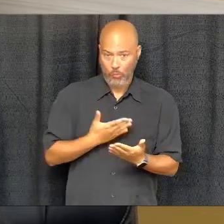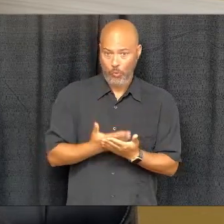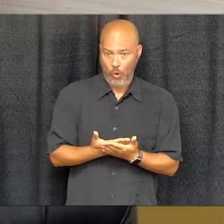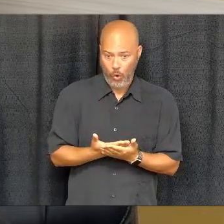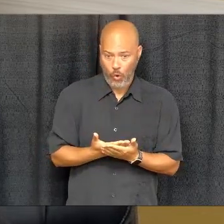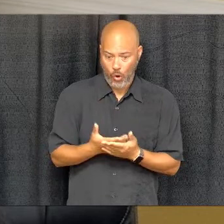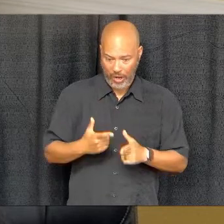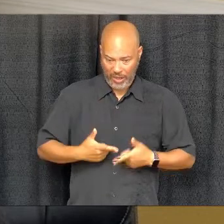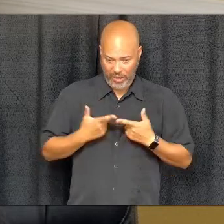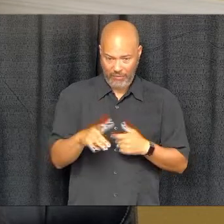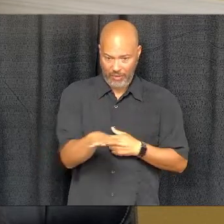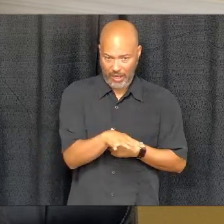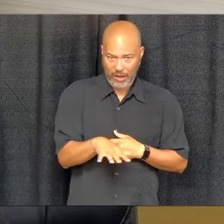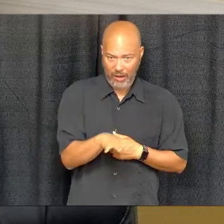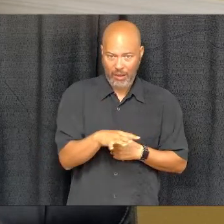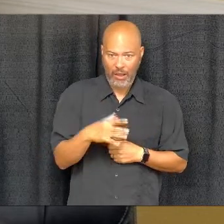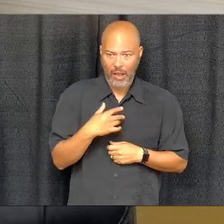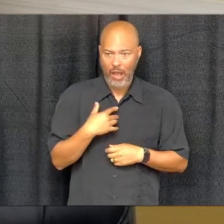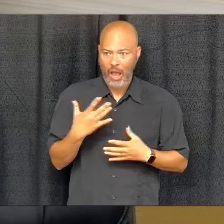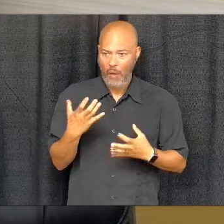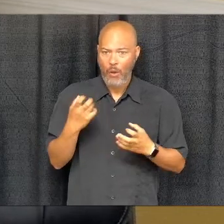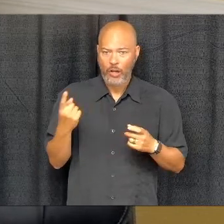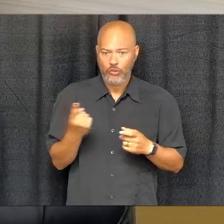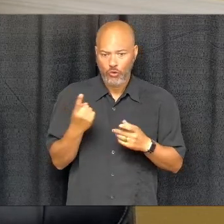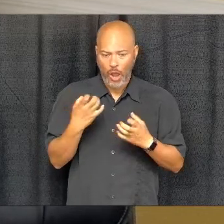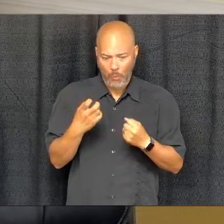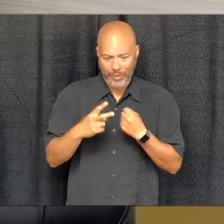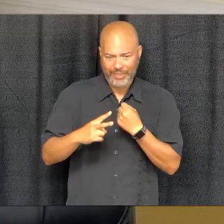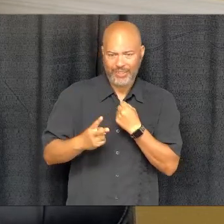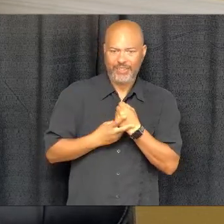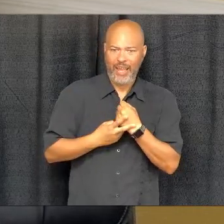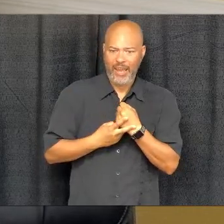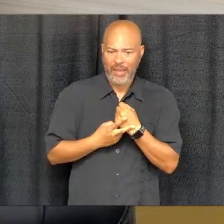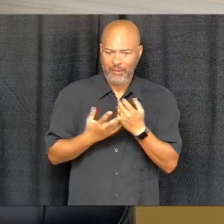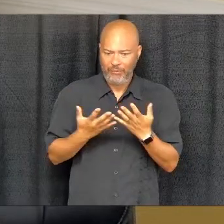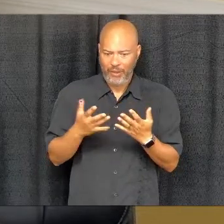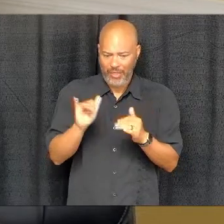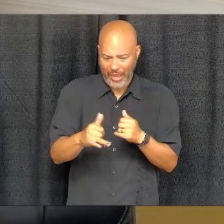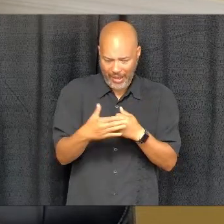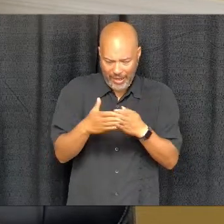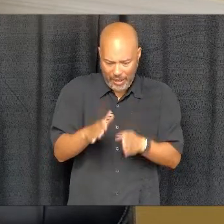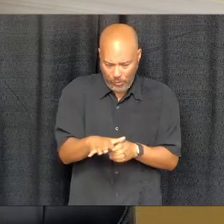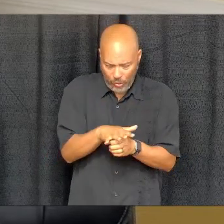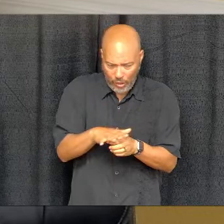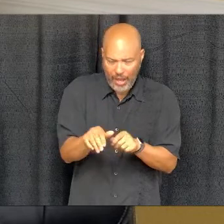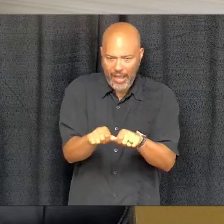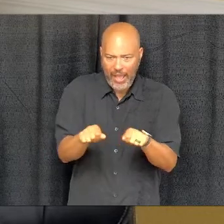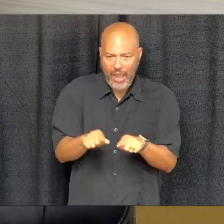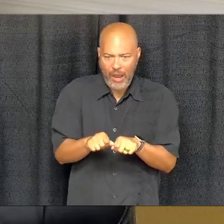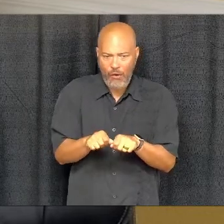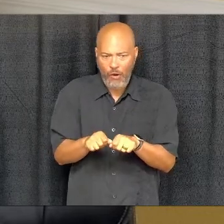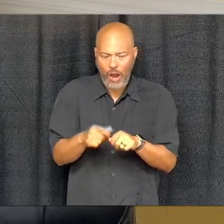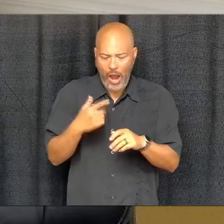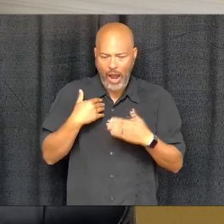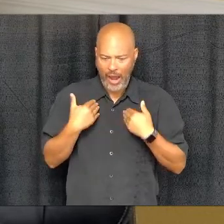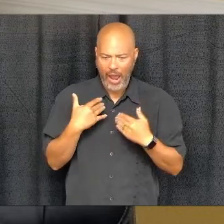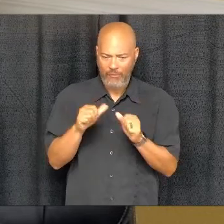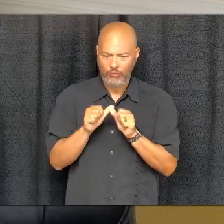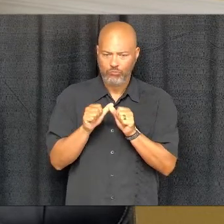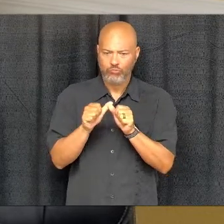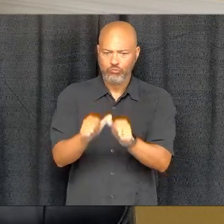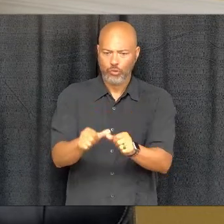in the neighborhood, I saw fit to do something to save a beautiful, viable neighborhood and to restore it to a stable